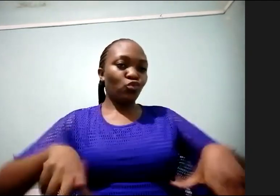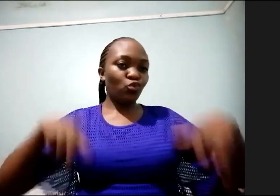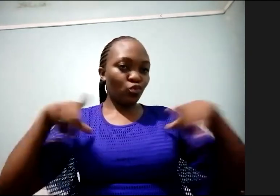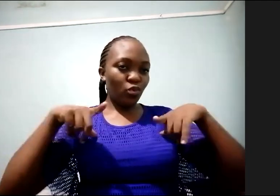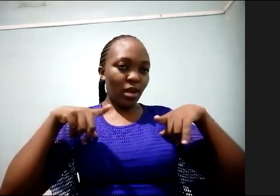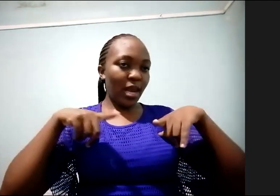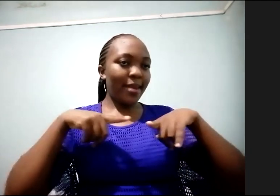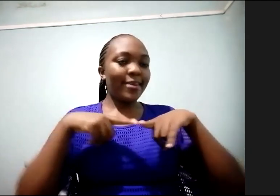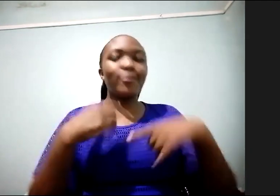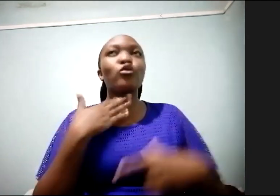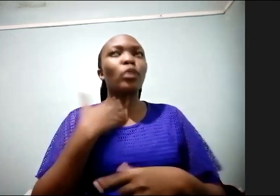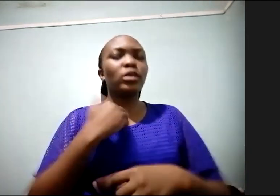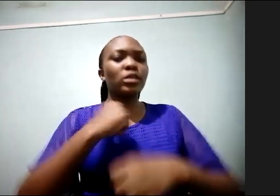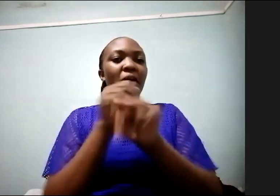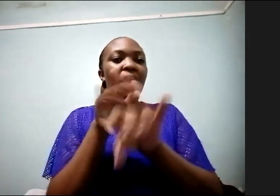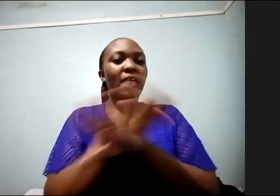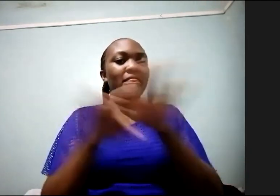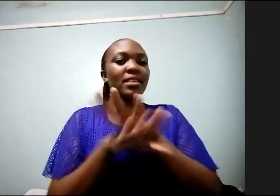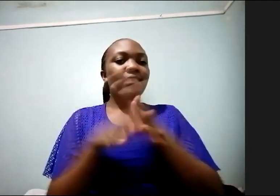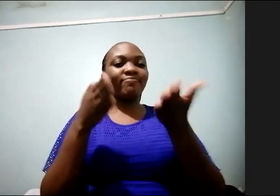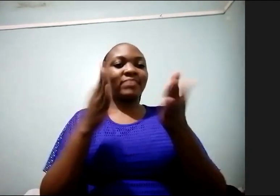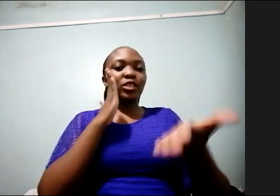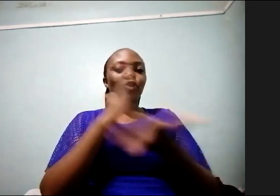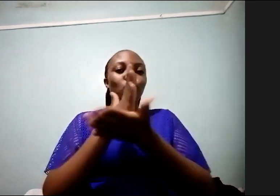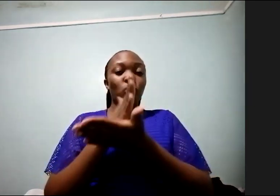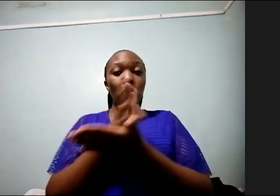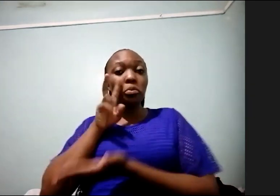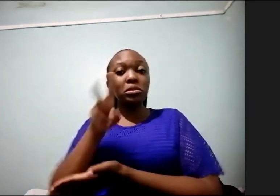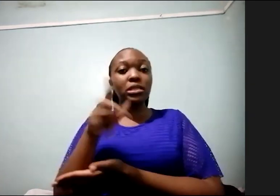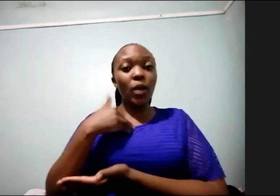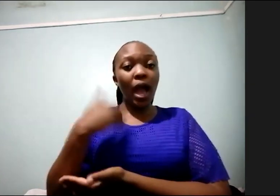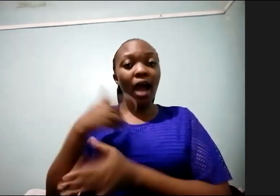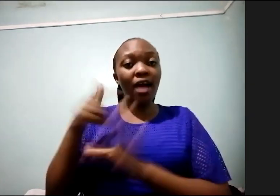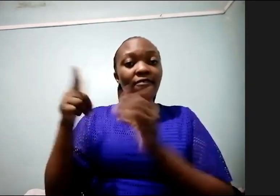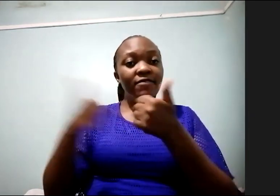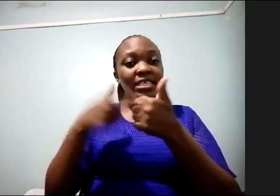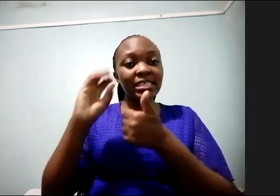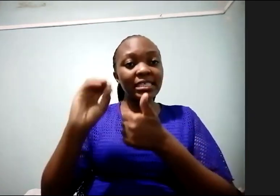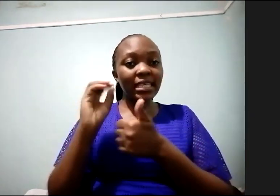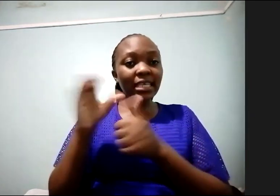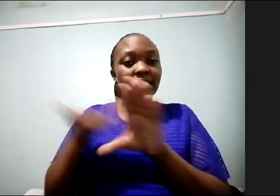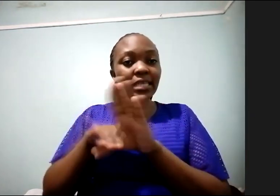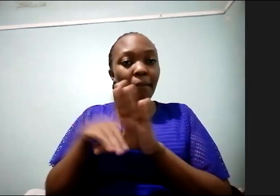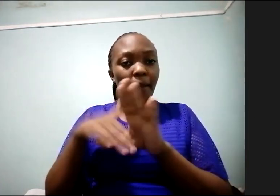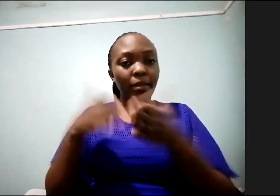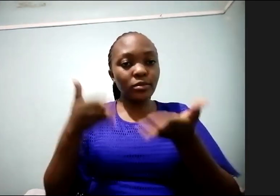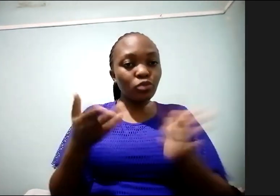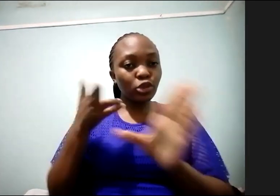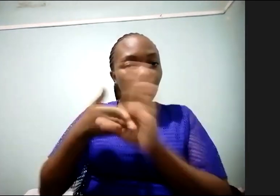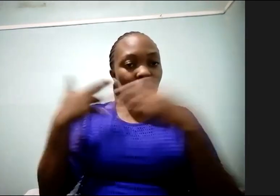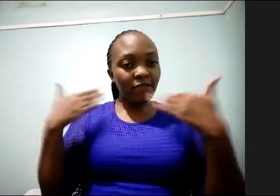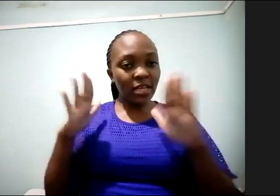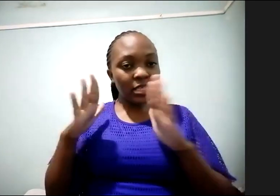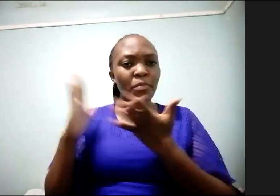it as real as possible. And I can see already 60 of you are on board. I'm hoping to see a few more coming on board before